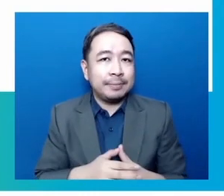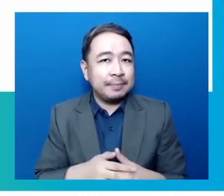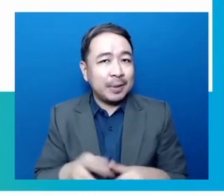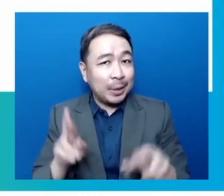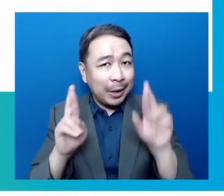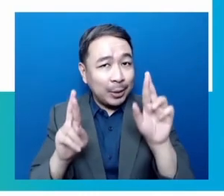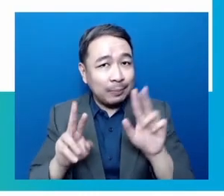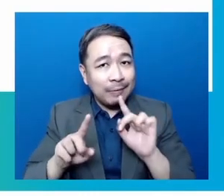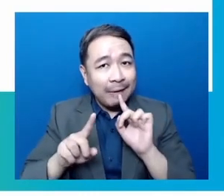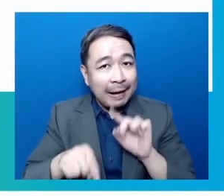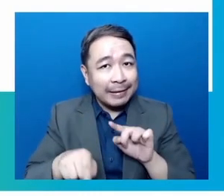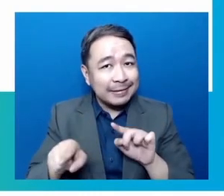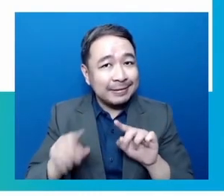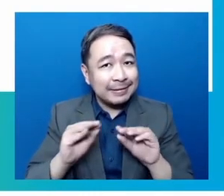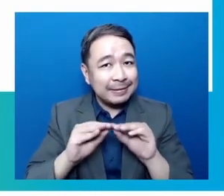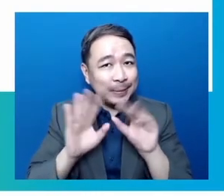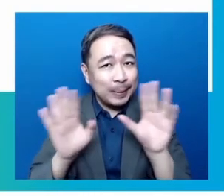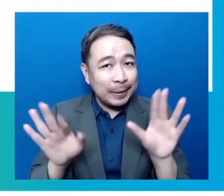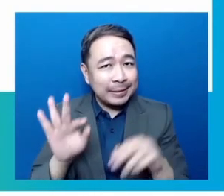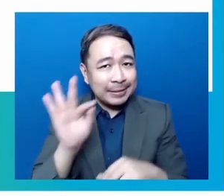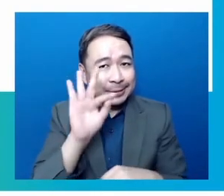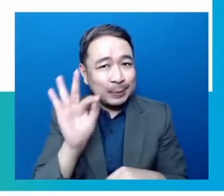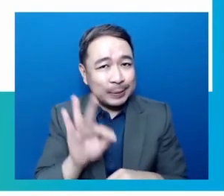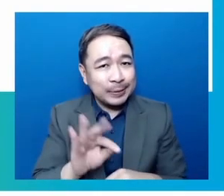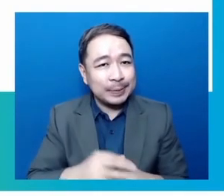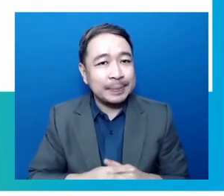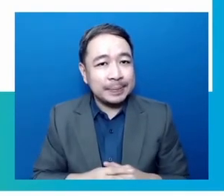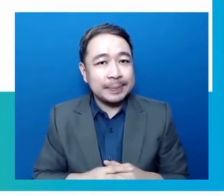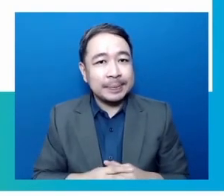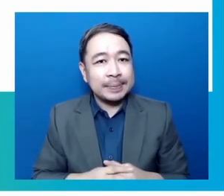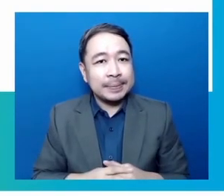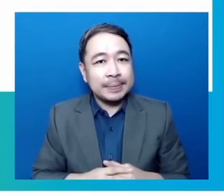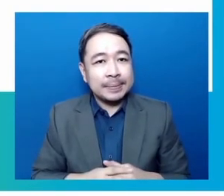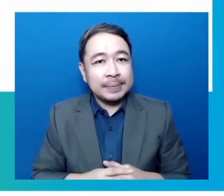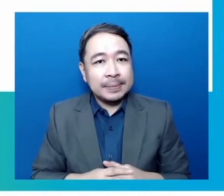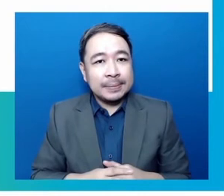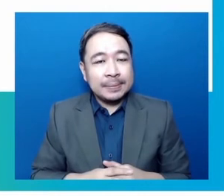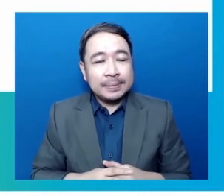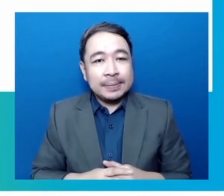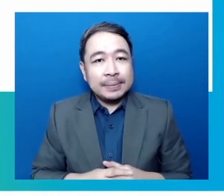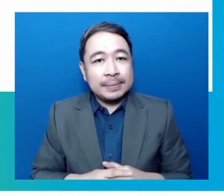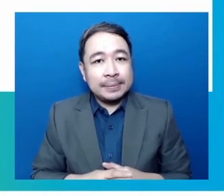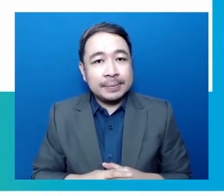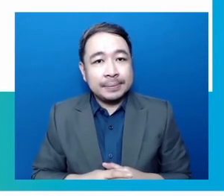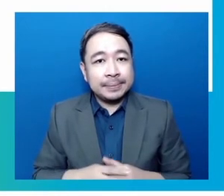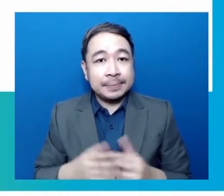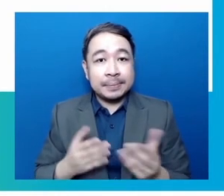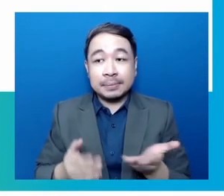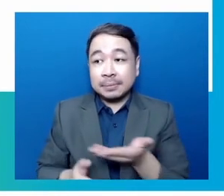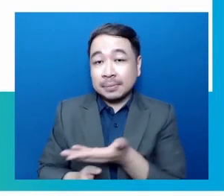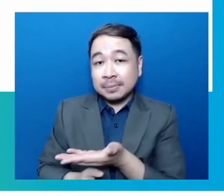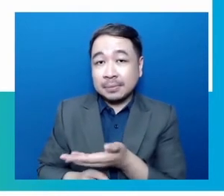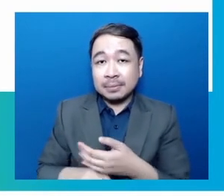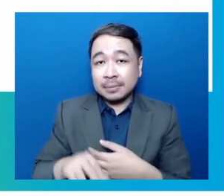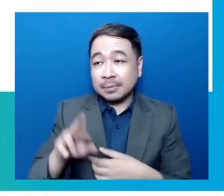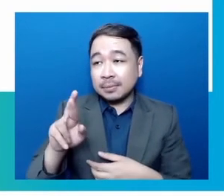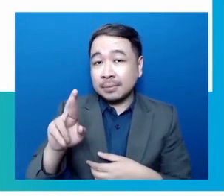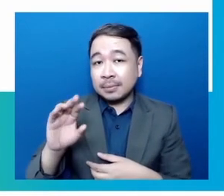no? Thanks very much. Roger, I'm not sure if you wanted to add